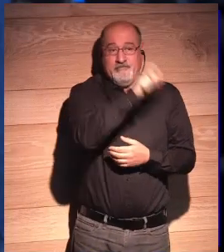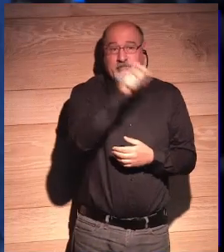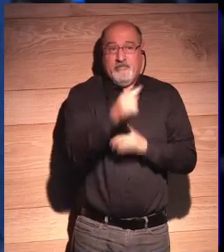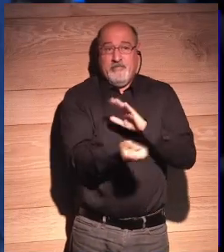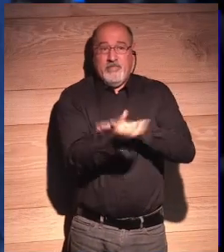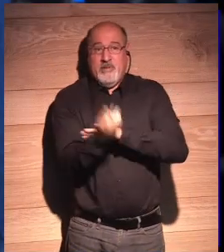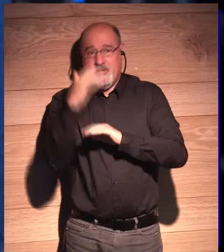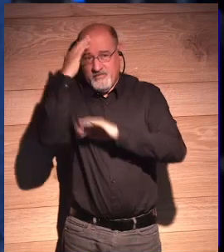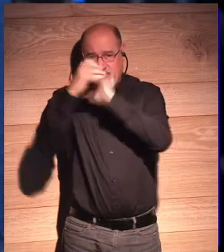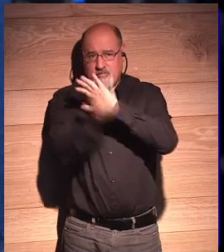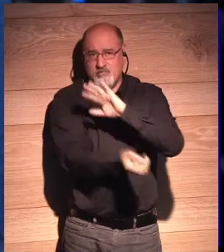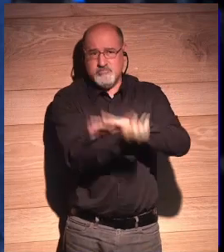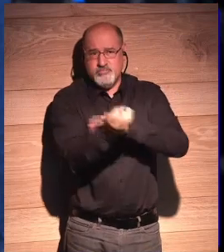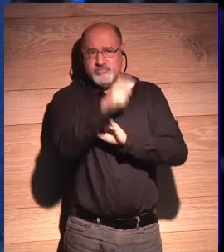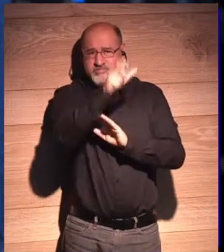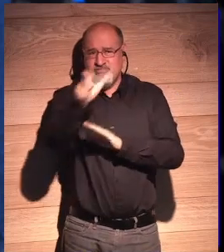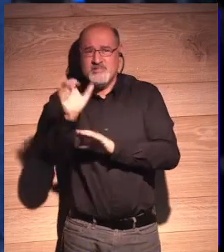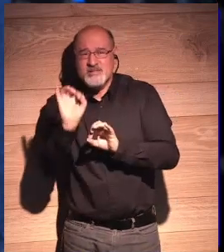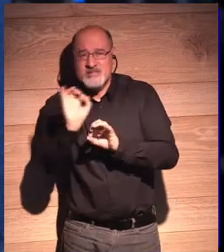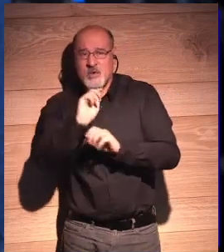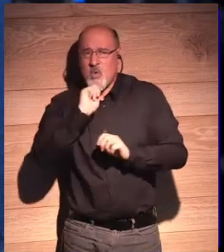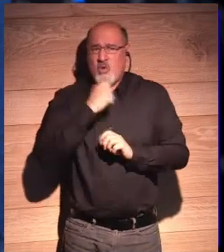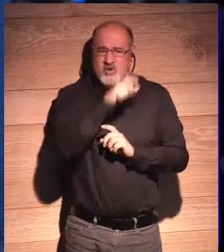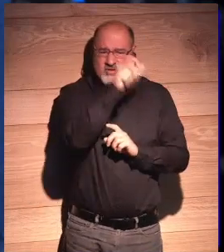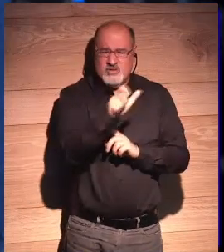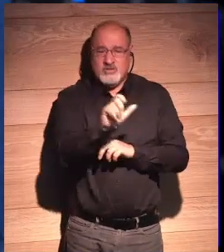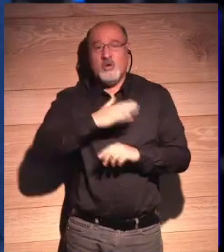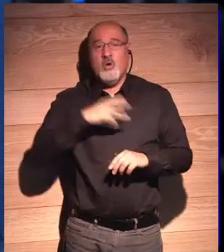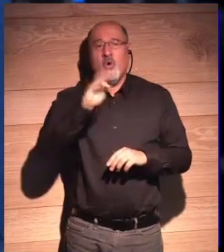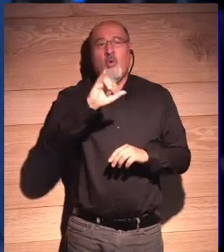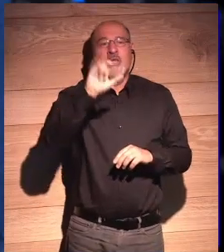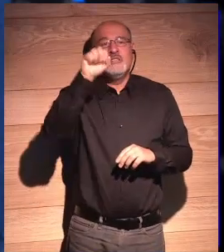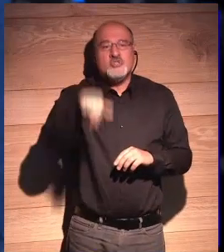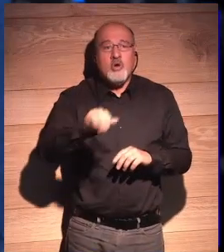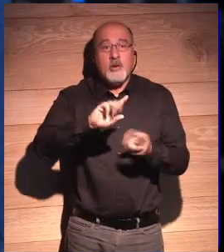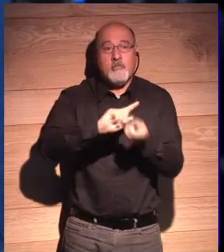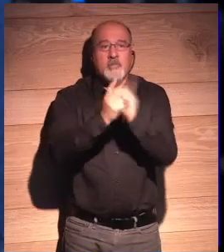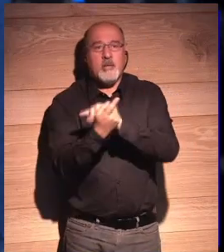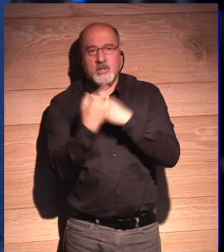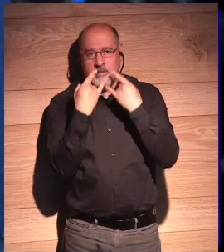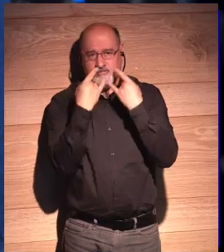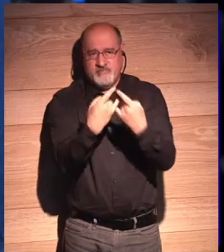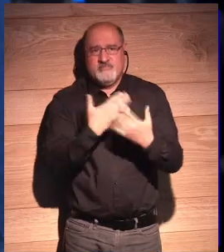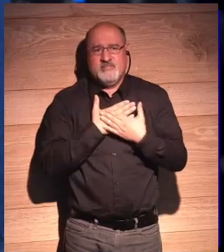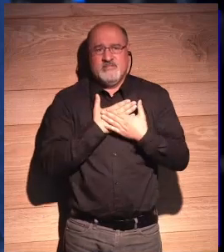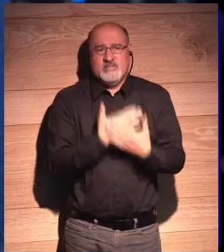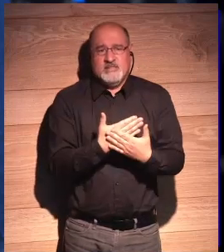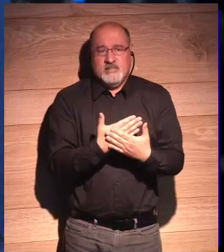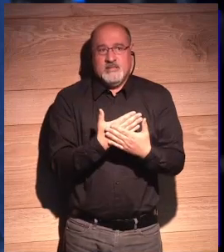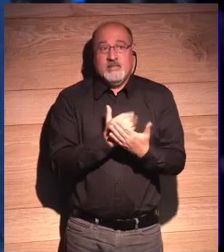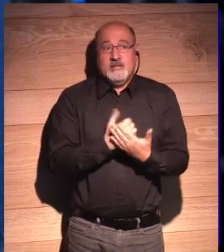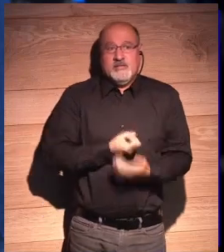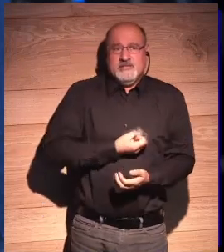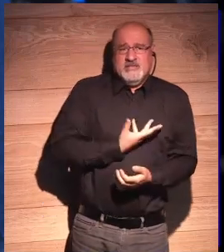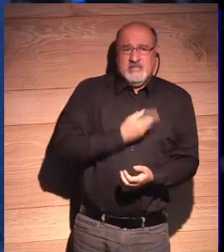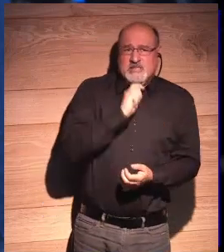what Daniel Clowes' opinion about his relationship with his characters, that some of them were really hideous. What's his relationship with this type